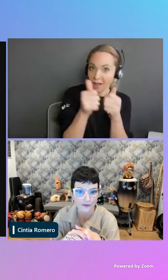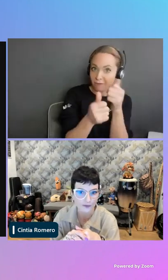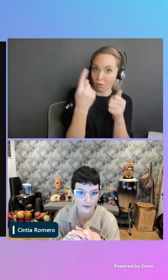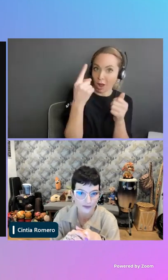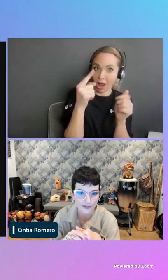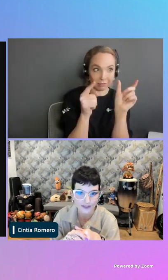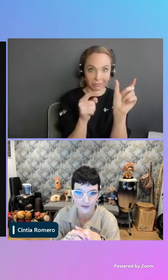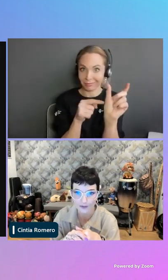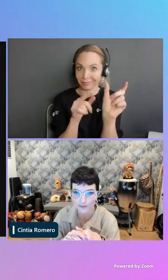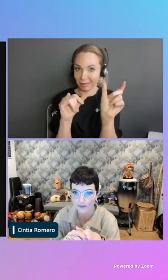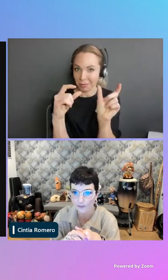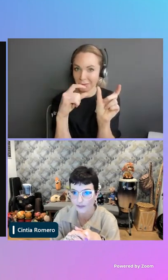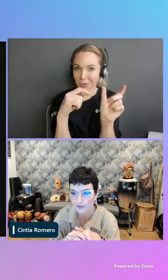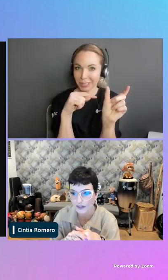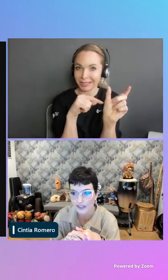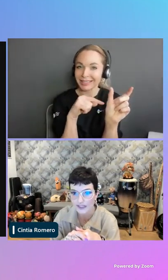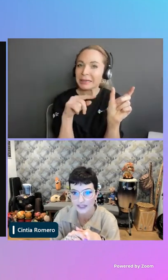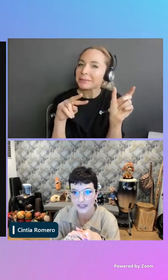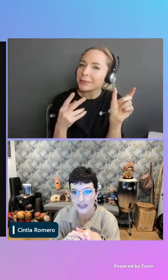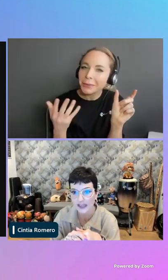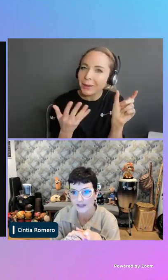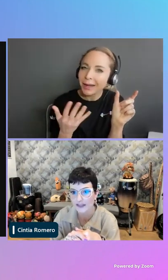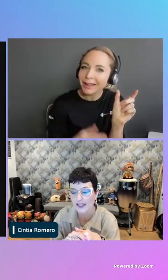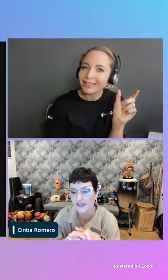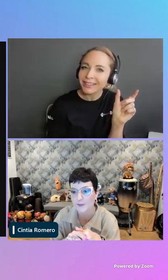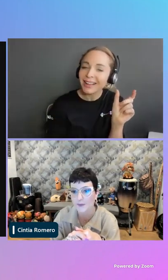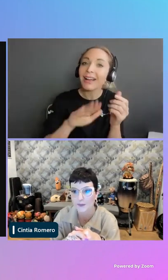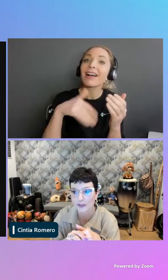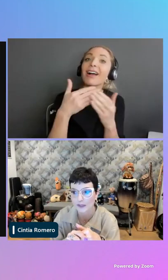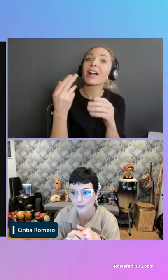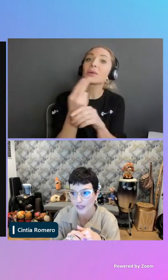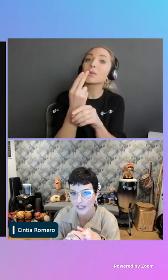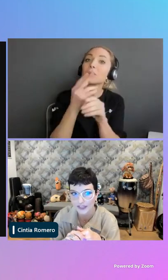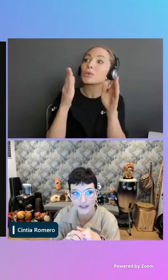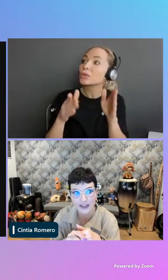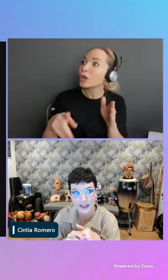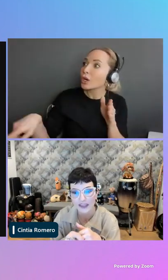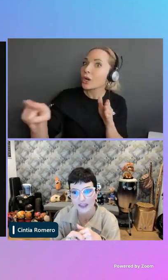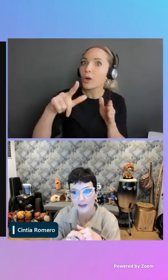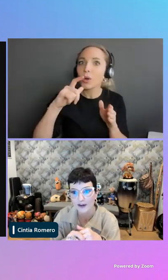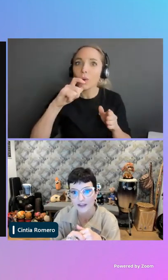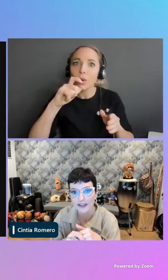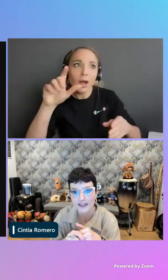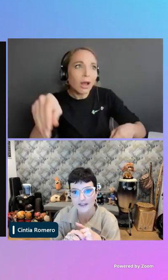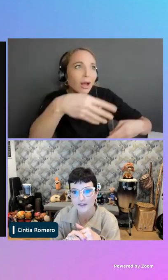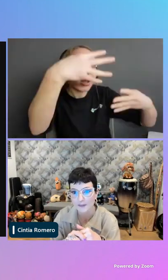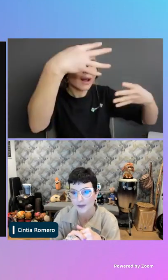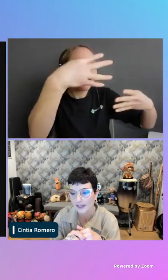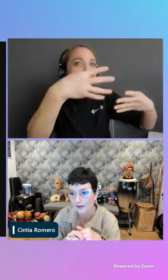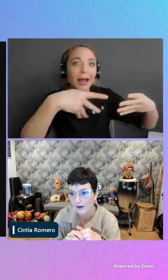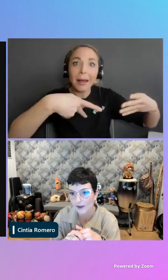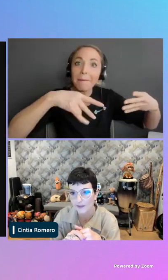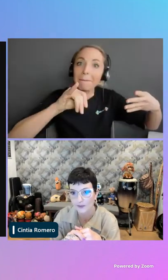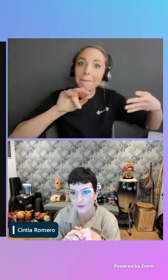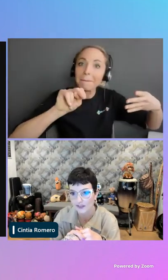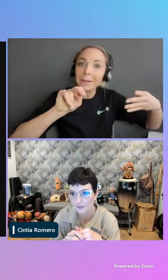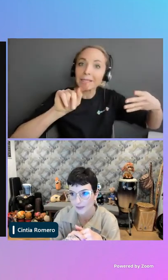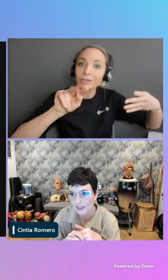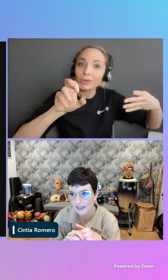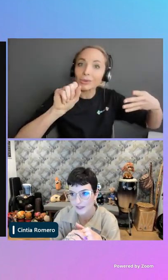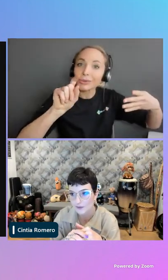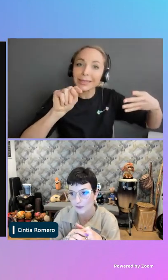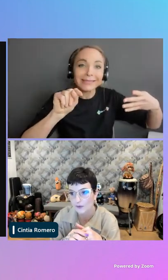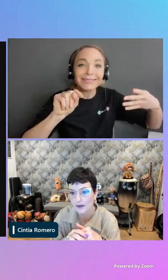all users that comes to Pinterest, they can access what we create, regardless of their background,